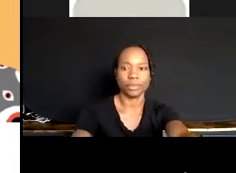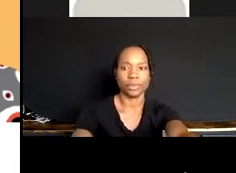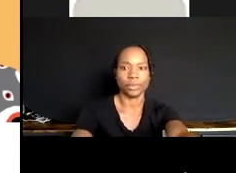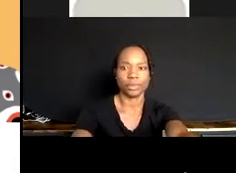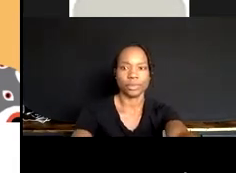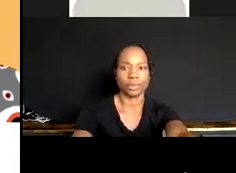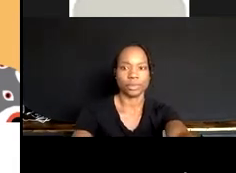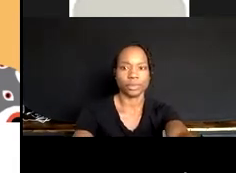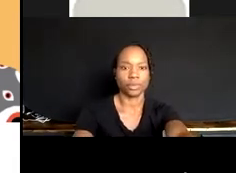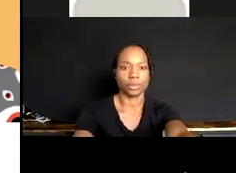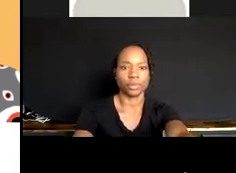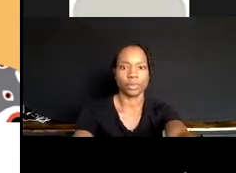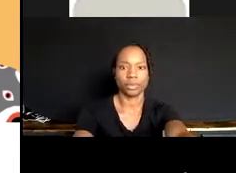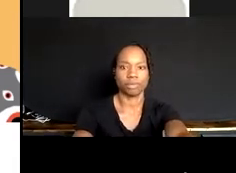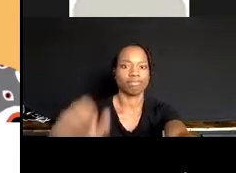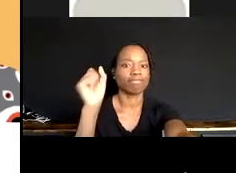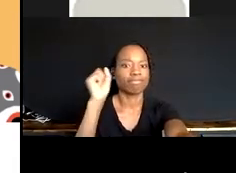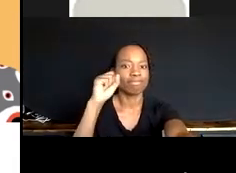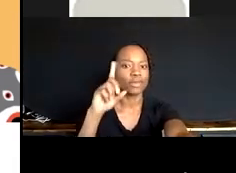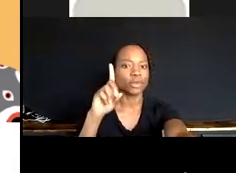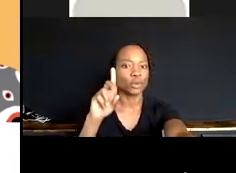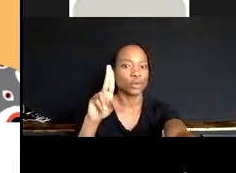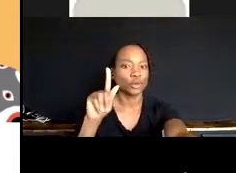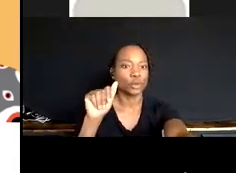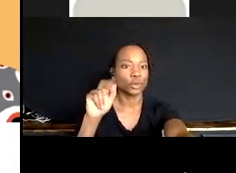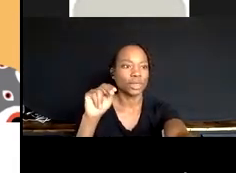Yes, absolutely.